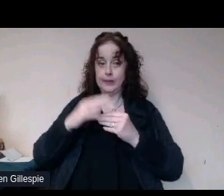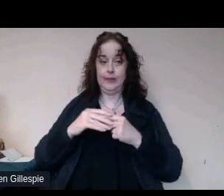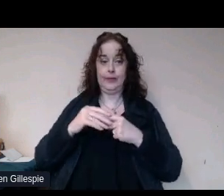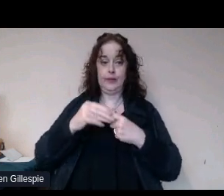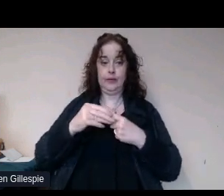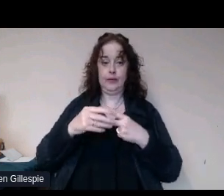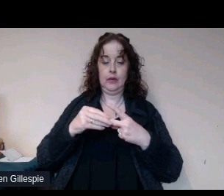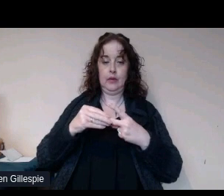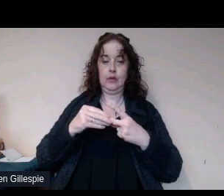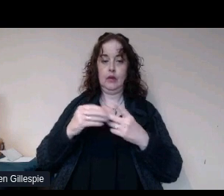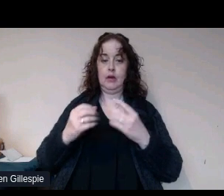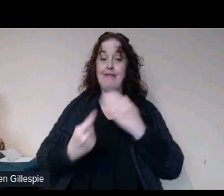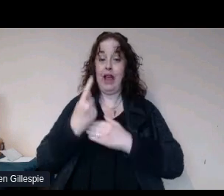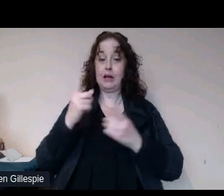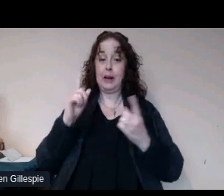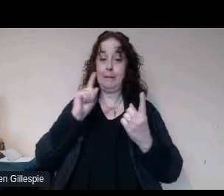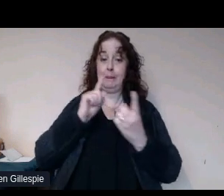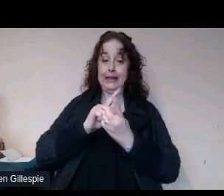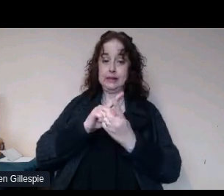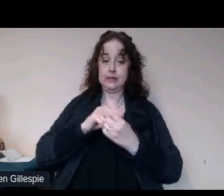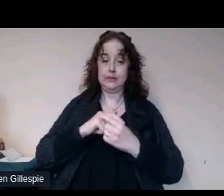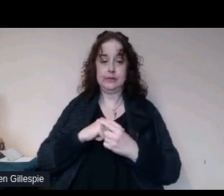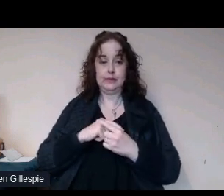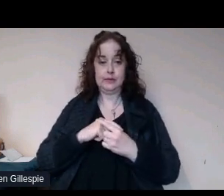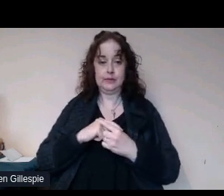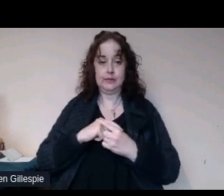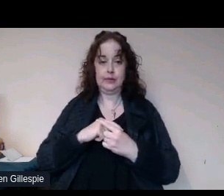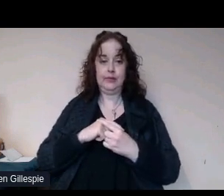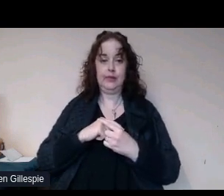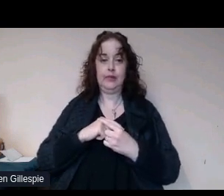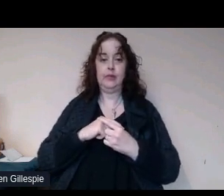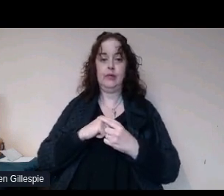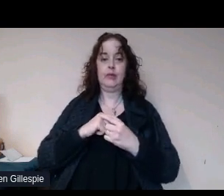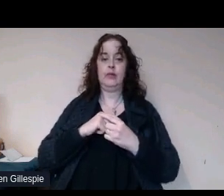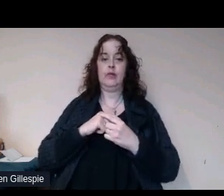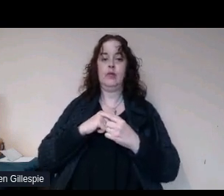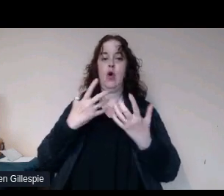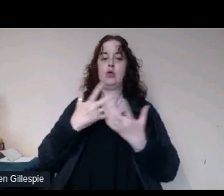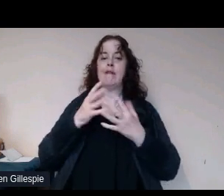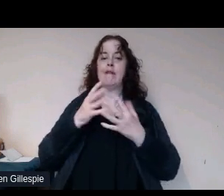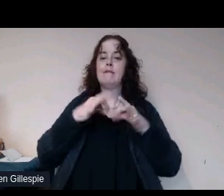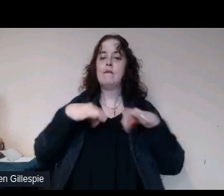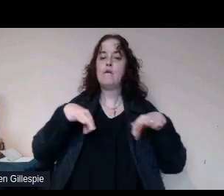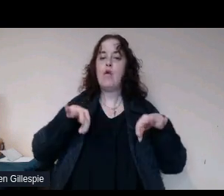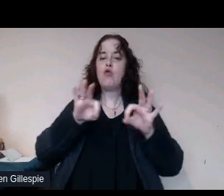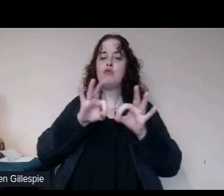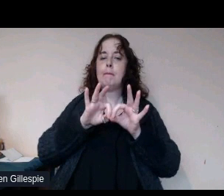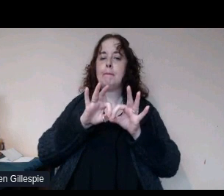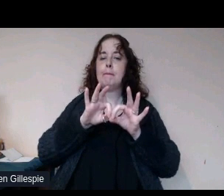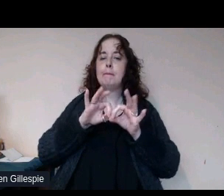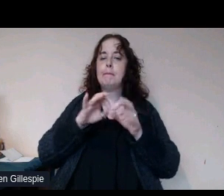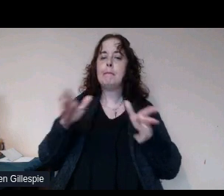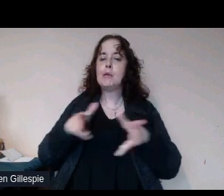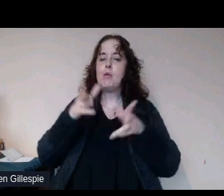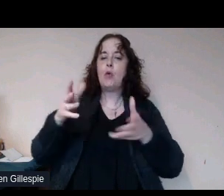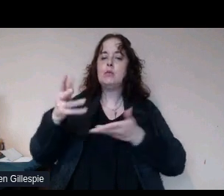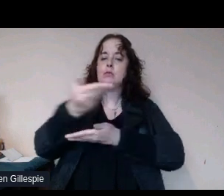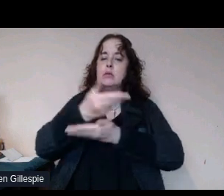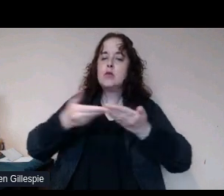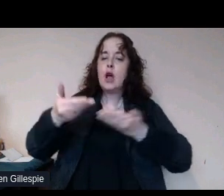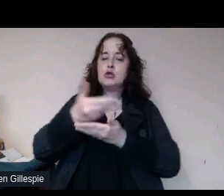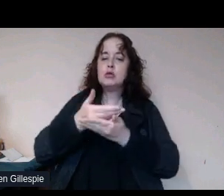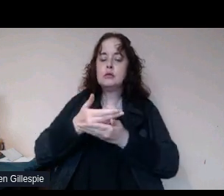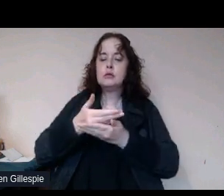events and meetups, like this one. We offer a platform, a community, where we promote discussions. We can